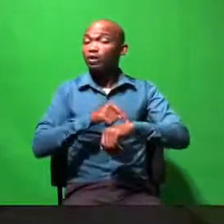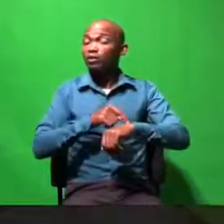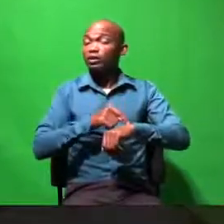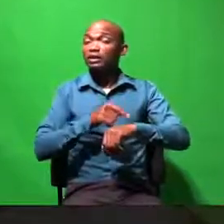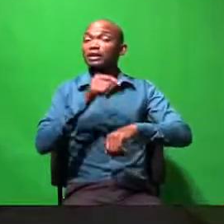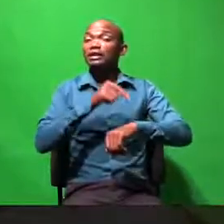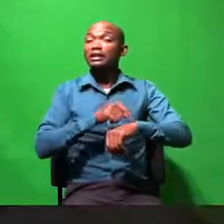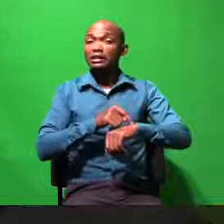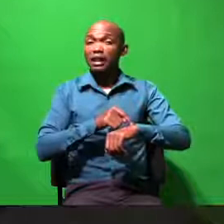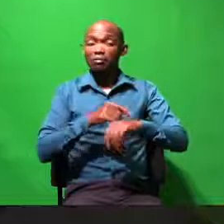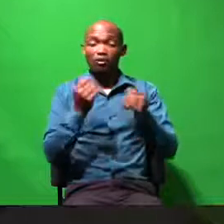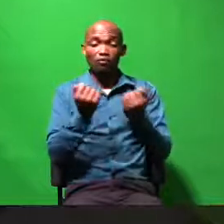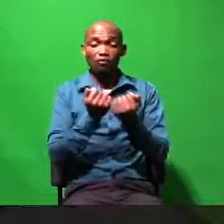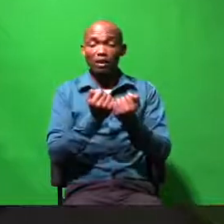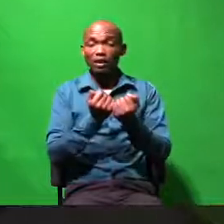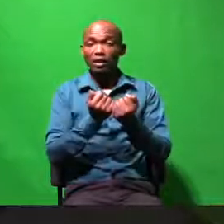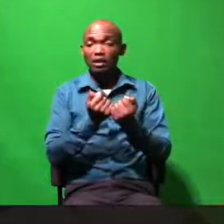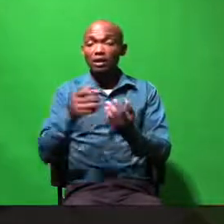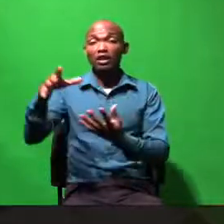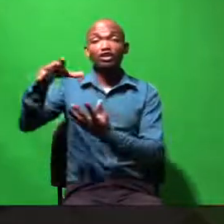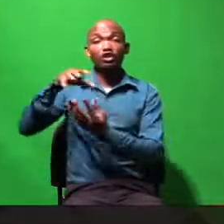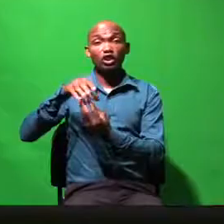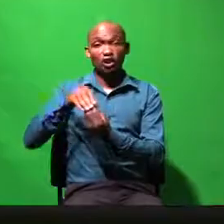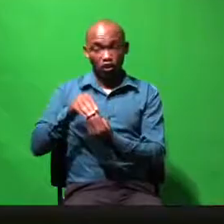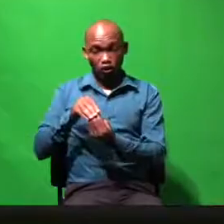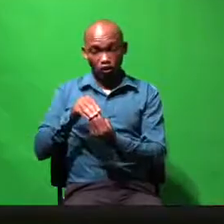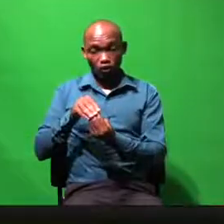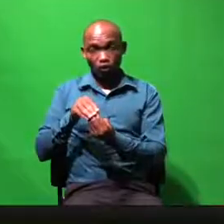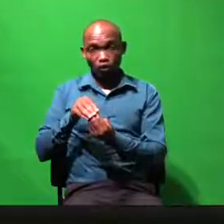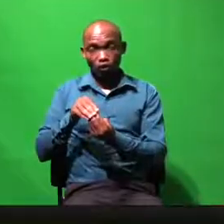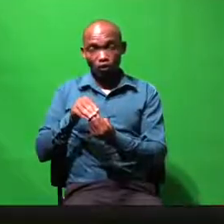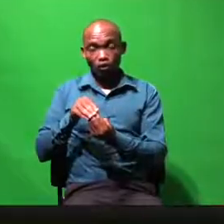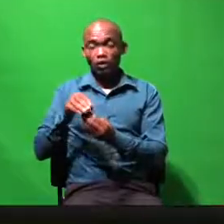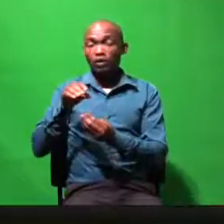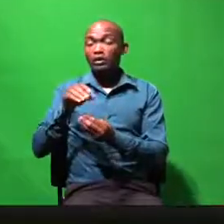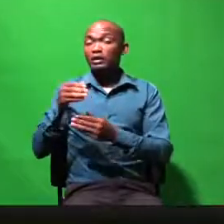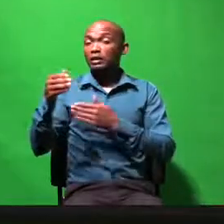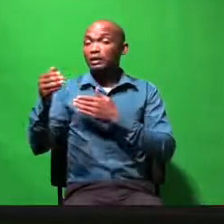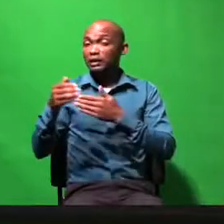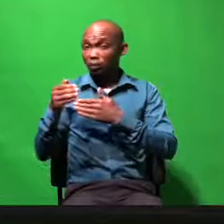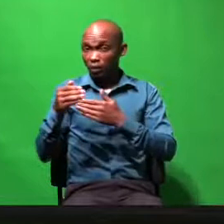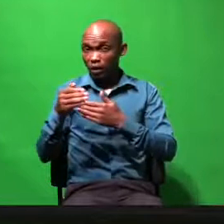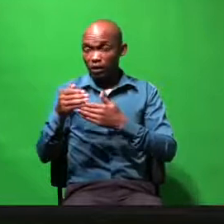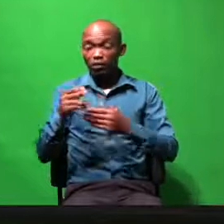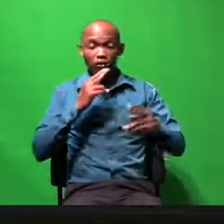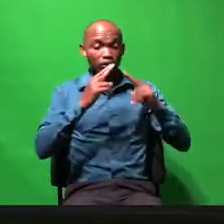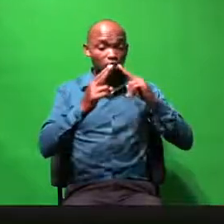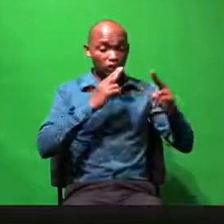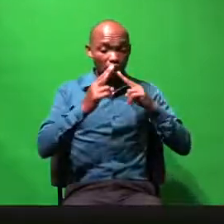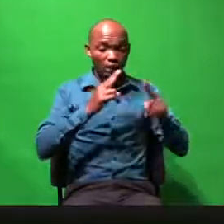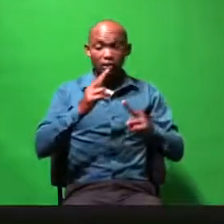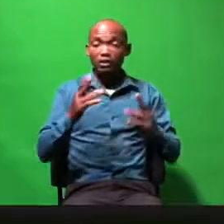for making a general summary from what we have read and from what we have discussed